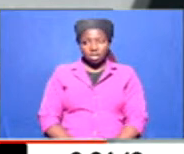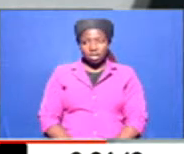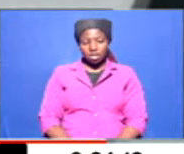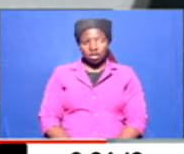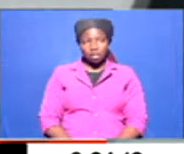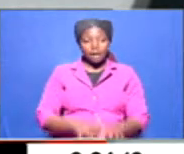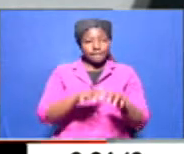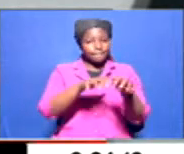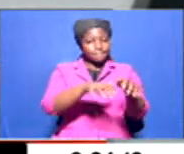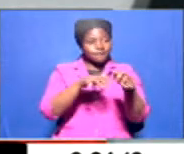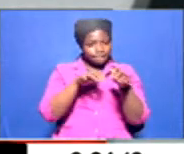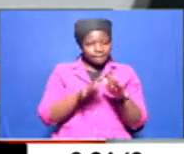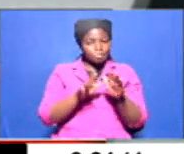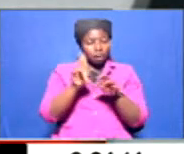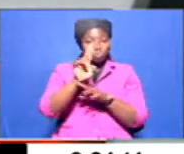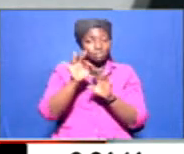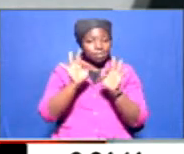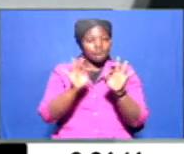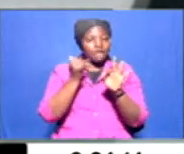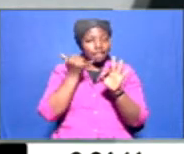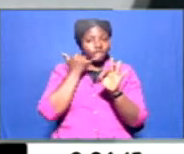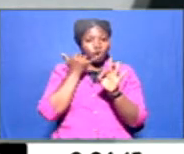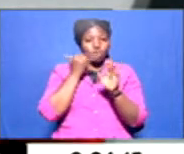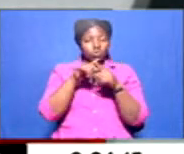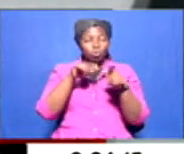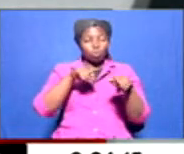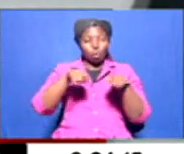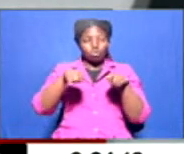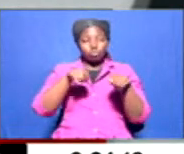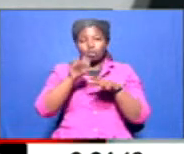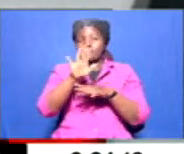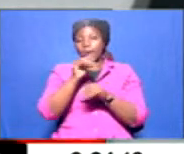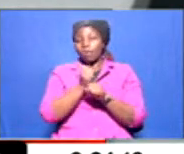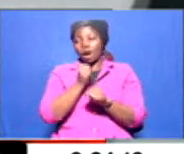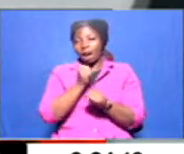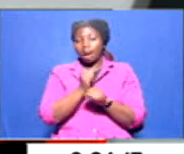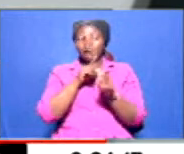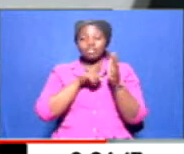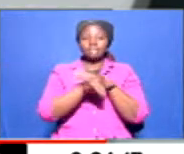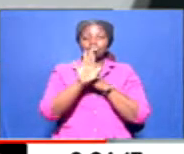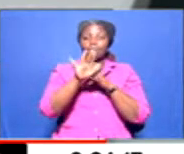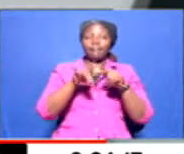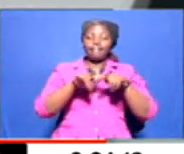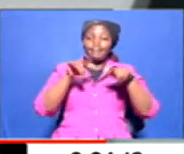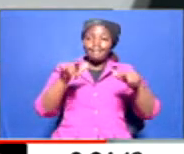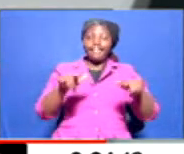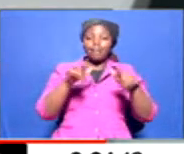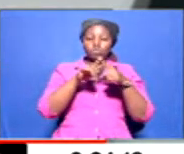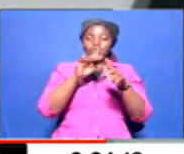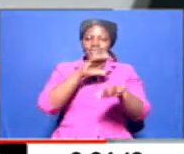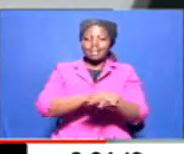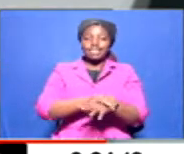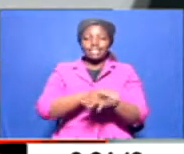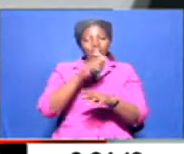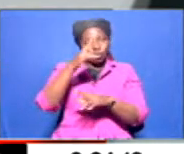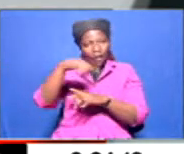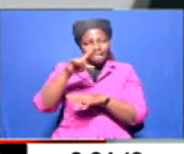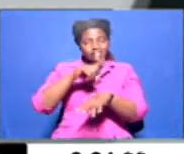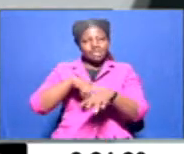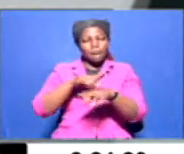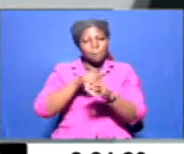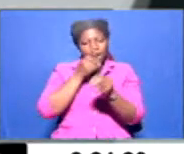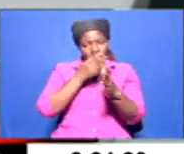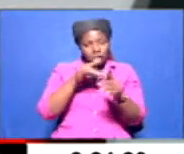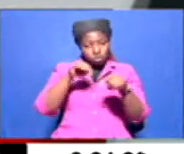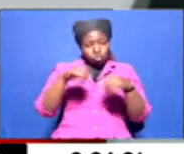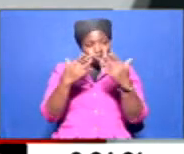Farmers are using smartphones to remotely control their operations on their farms to get real-time information. Tonight on